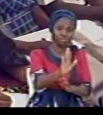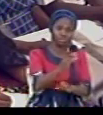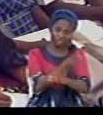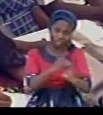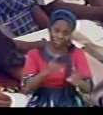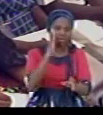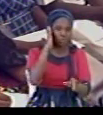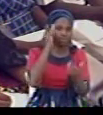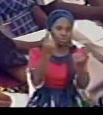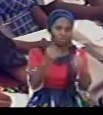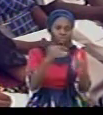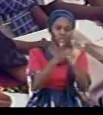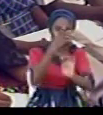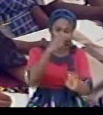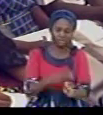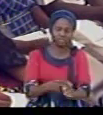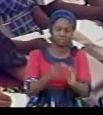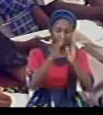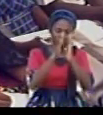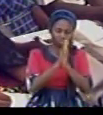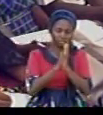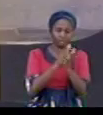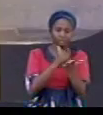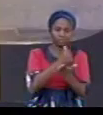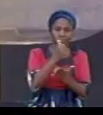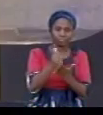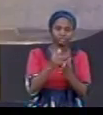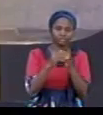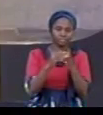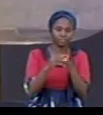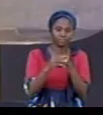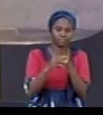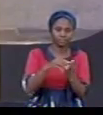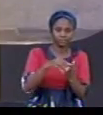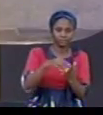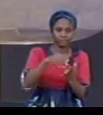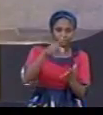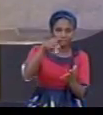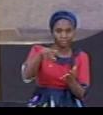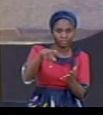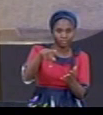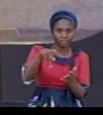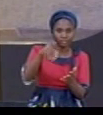come. Look at Psalm 119. Psalm